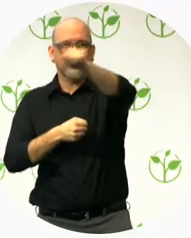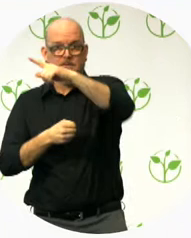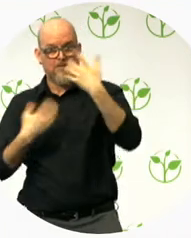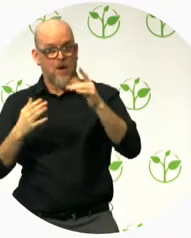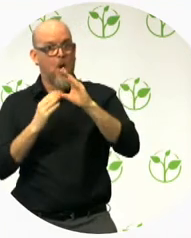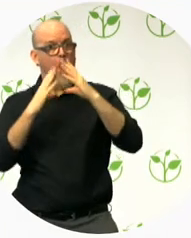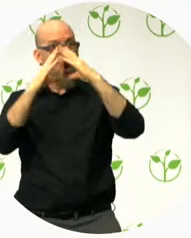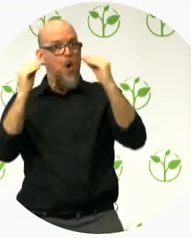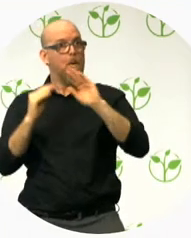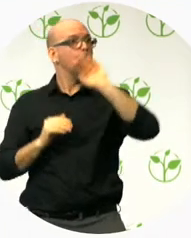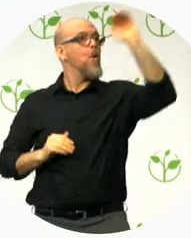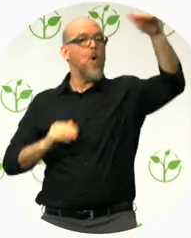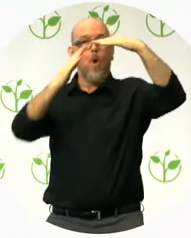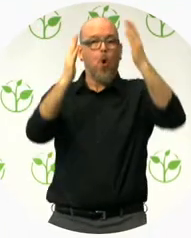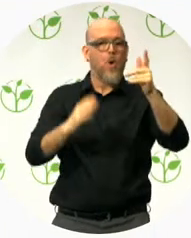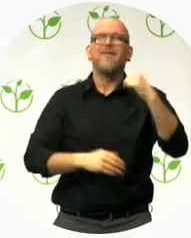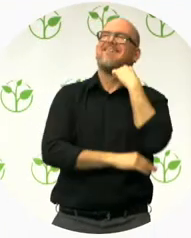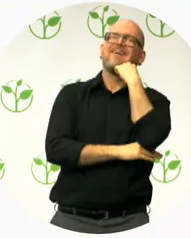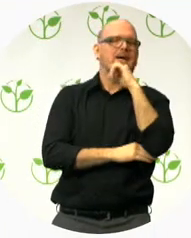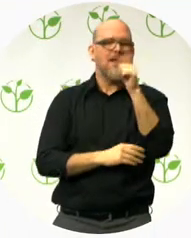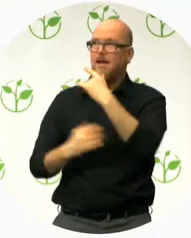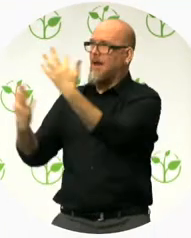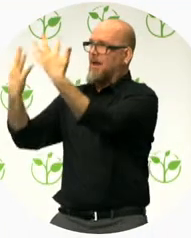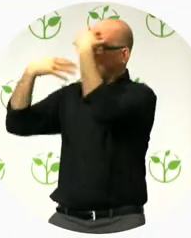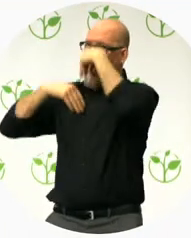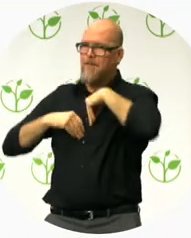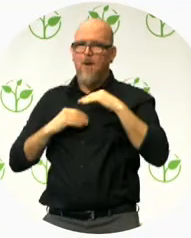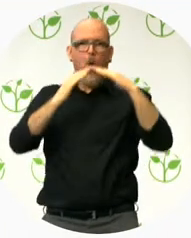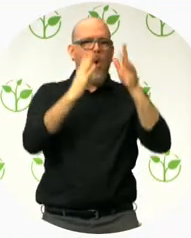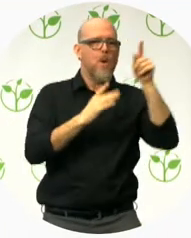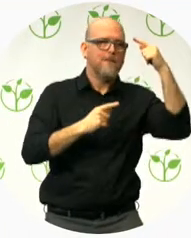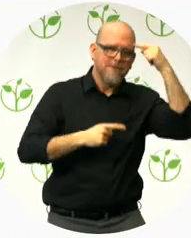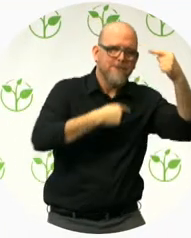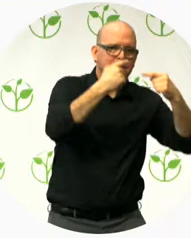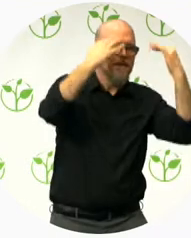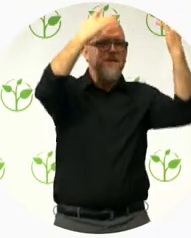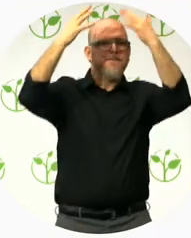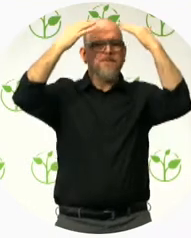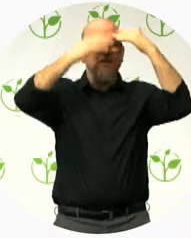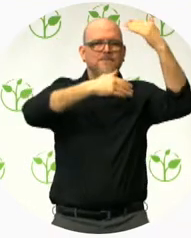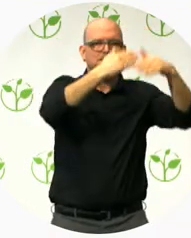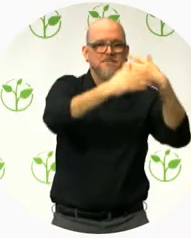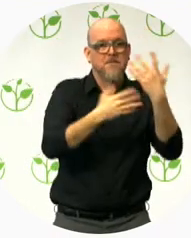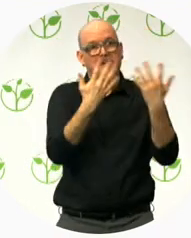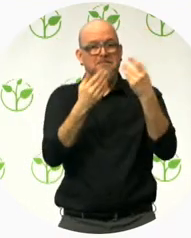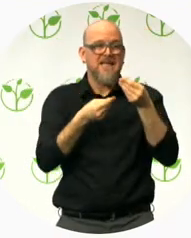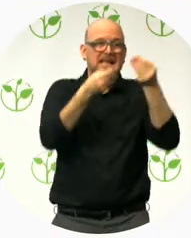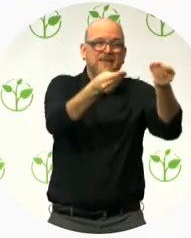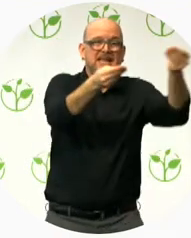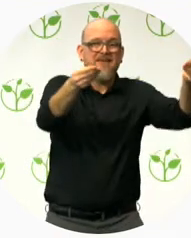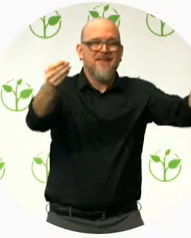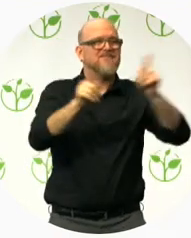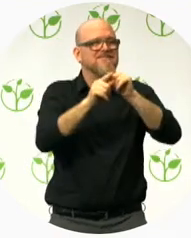multipliers. So instead of a triple I, it would be great to have a billion eyes, et cetera, et cetera. The more, the merrier.